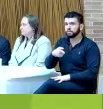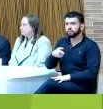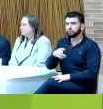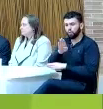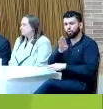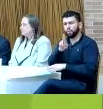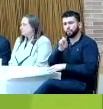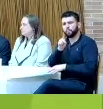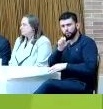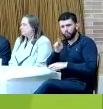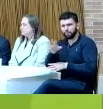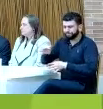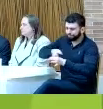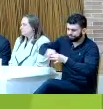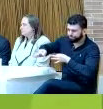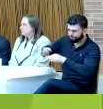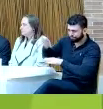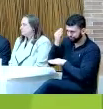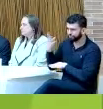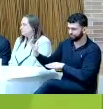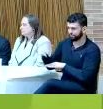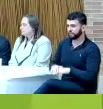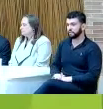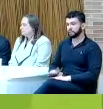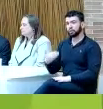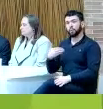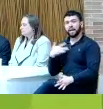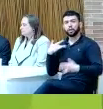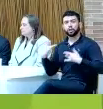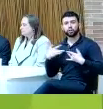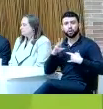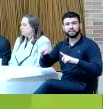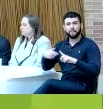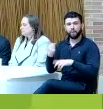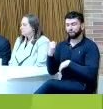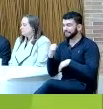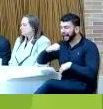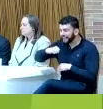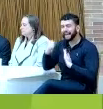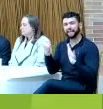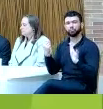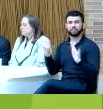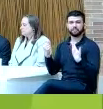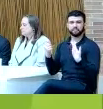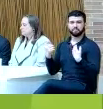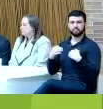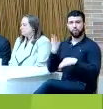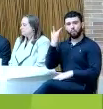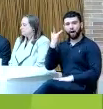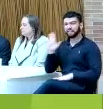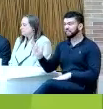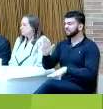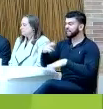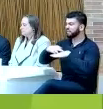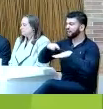well um so complainant had real concerns about retaliation through negative references about